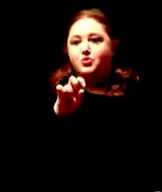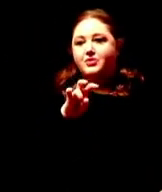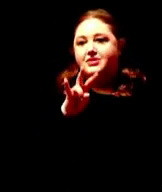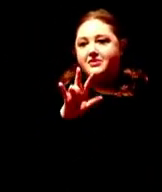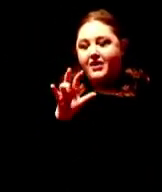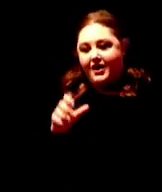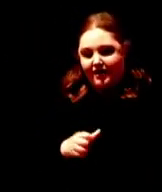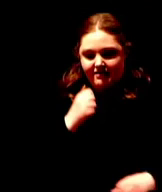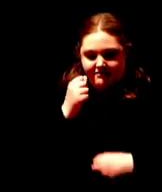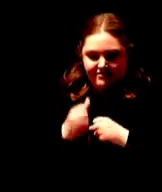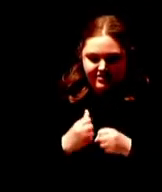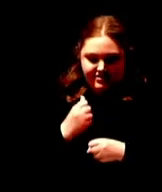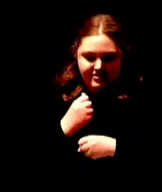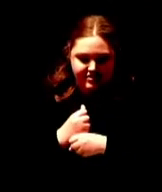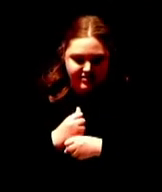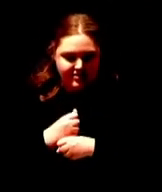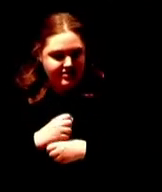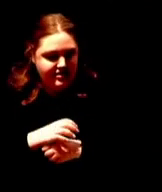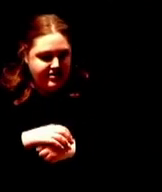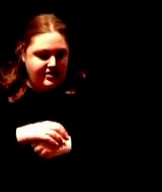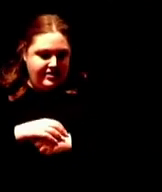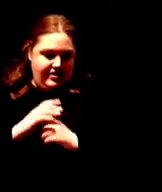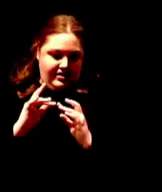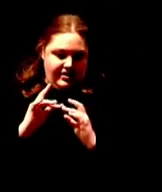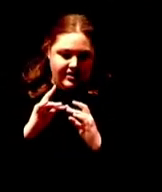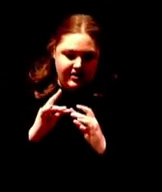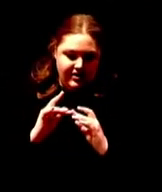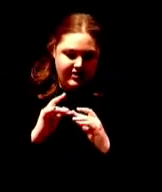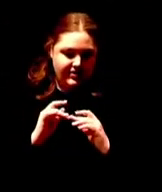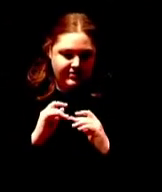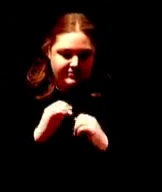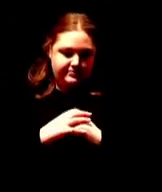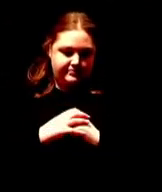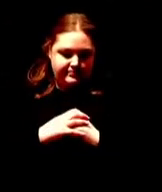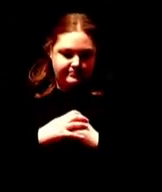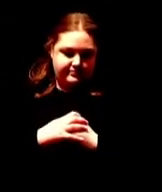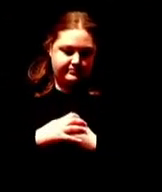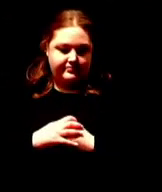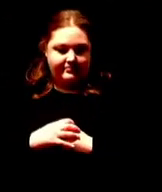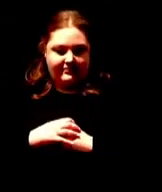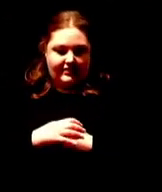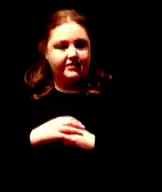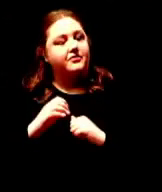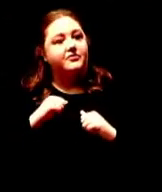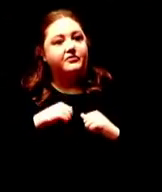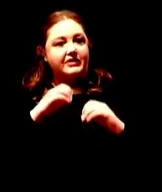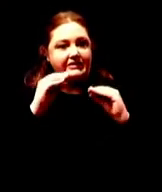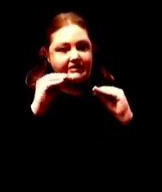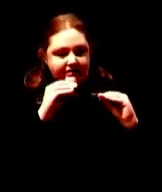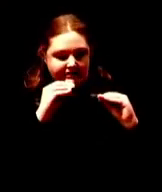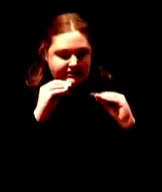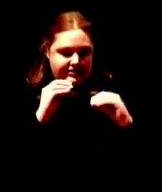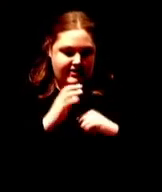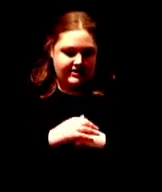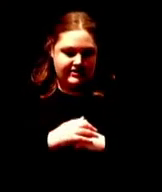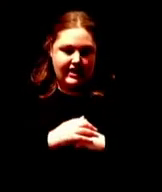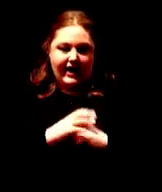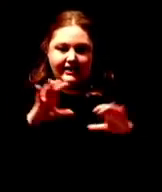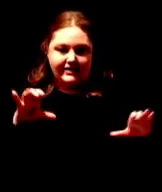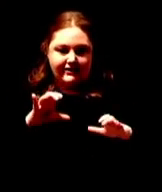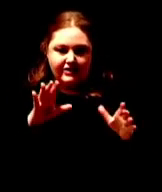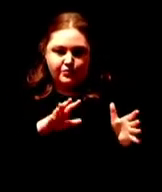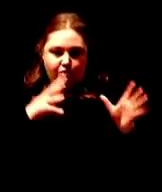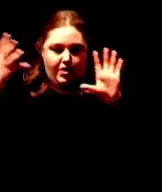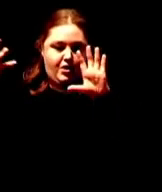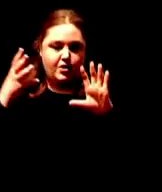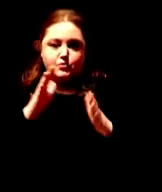years traditional learning days and 1.25 years being non-traditional. Activities were interrupted, school